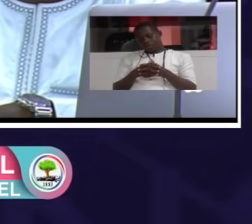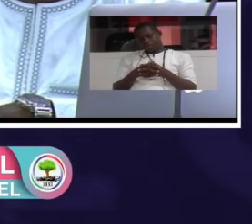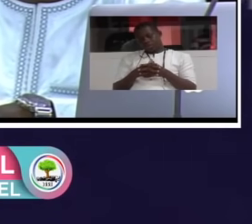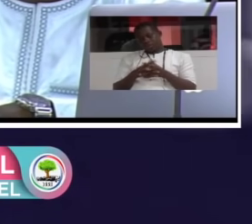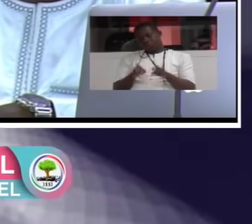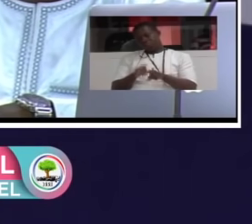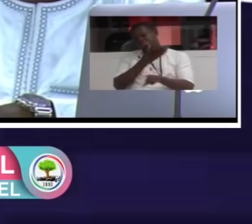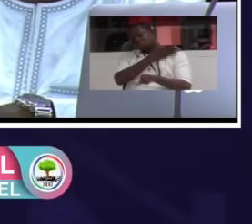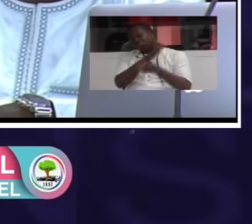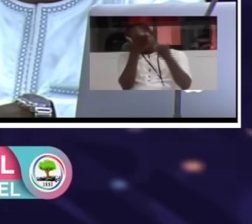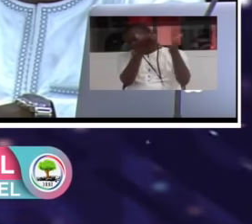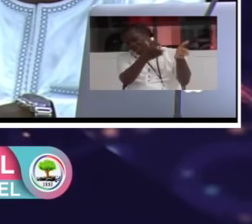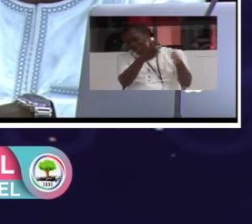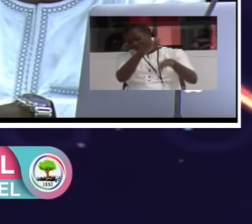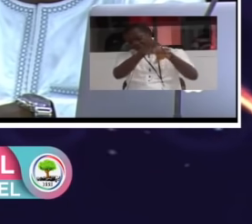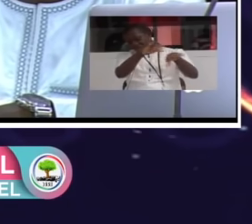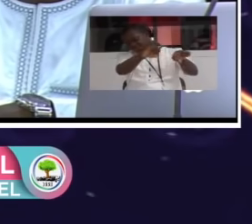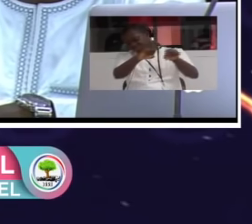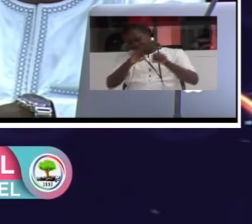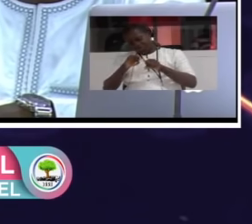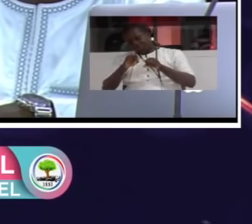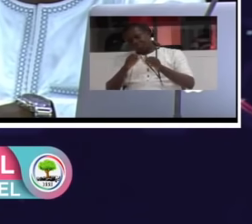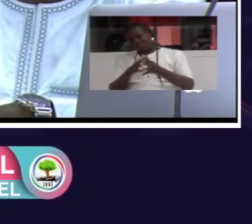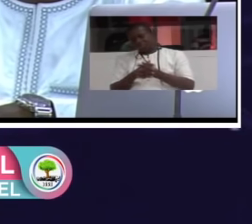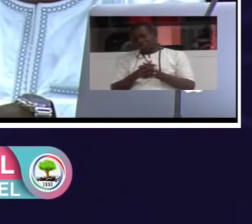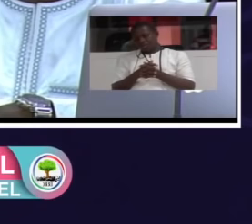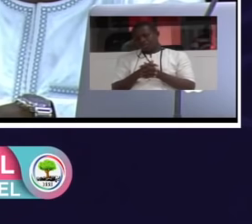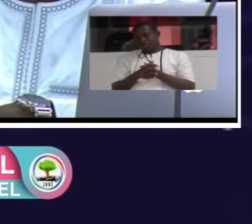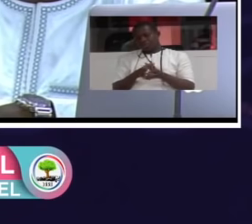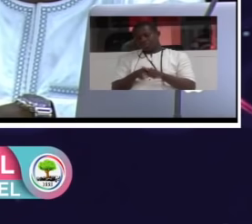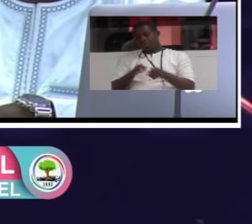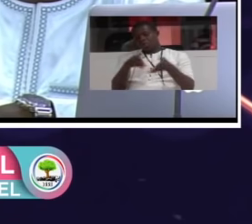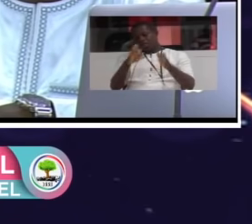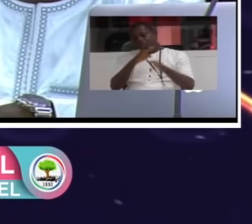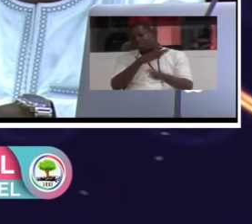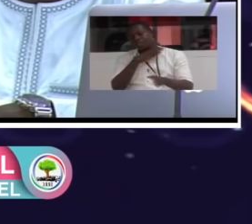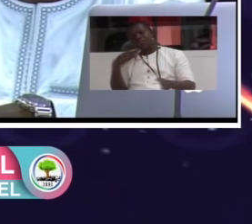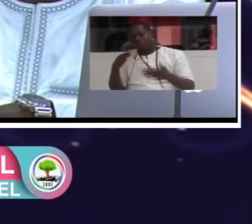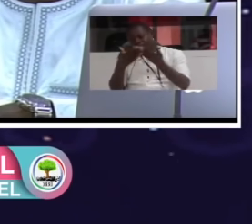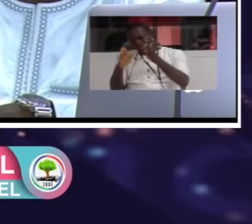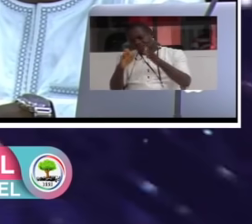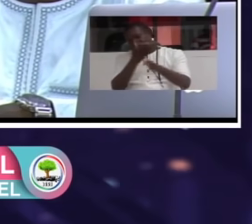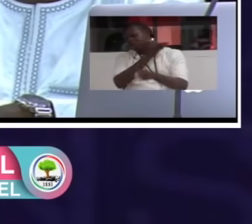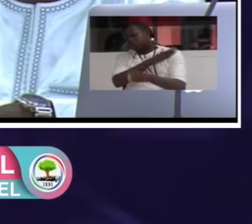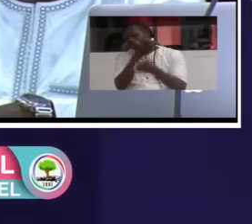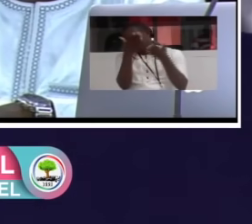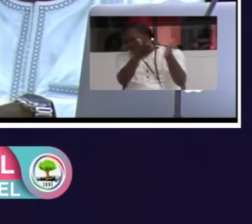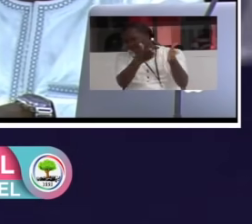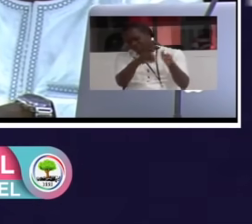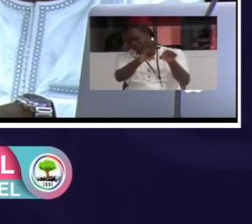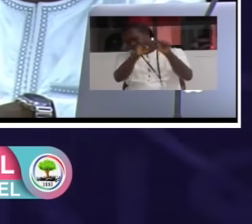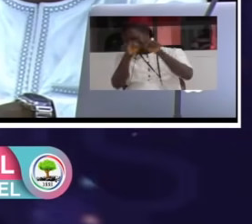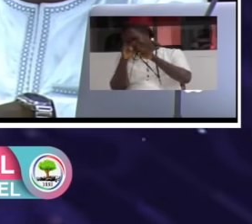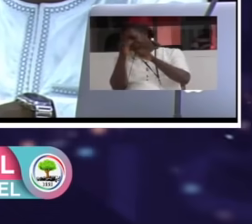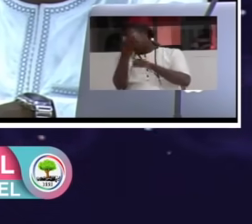nyali nga bula laring ala larang ka nga la niyo doya dame nga bula laring woldon tata. We left it lying on